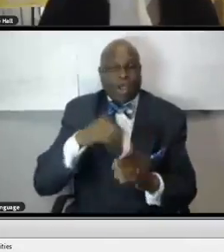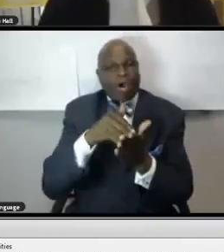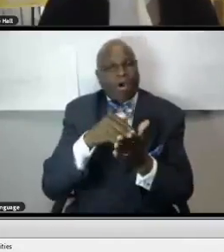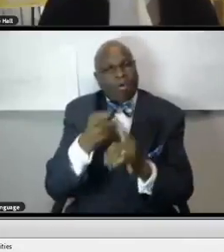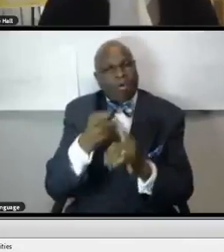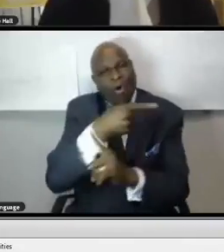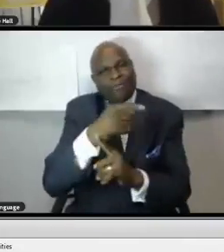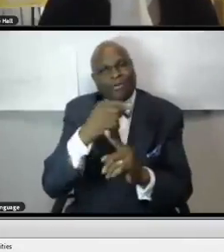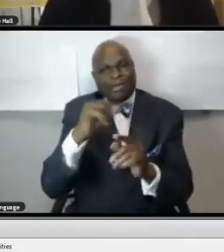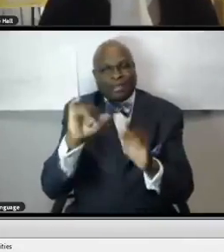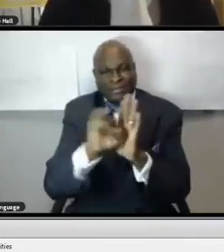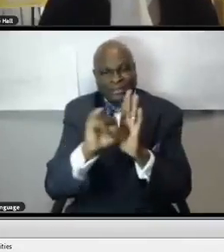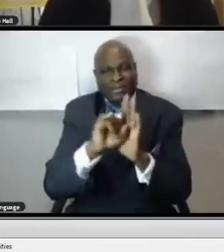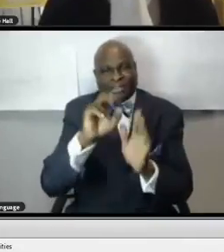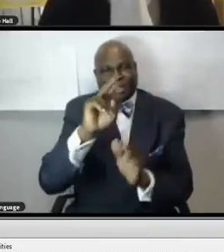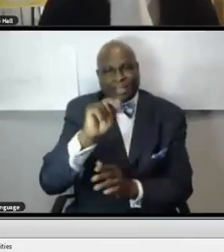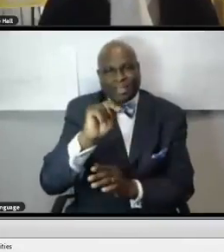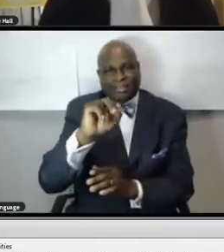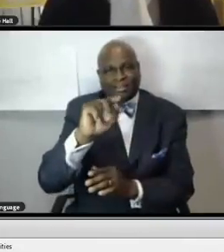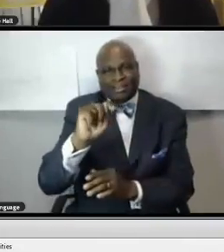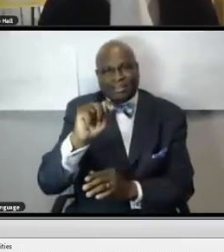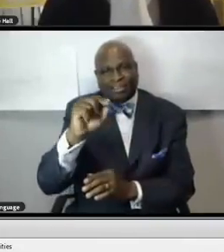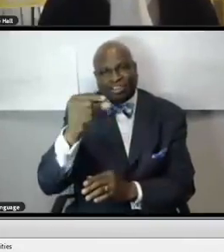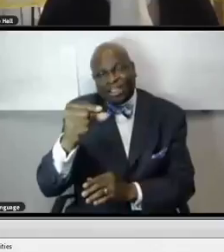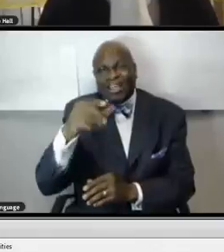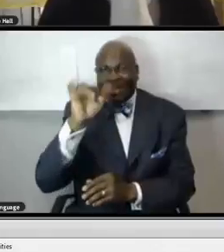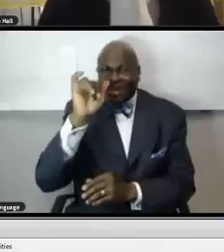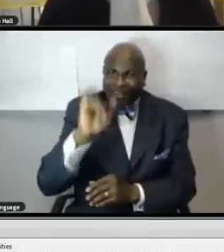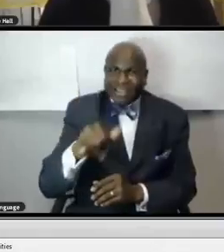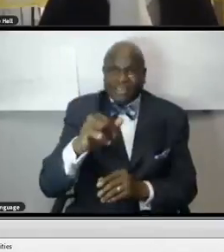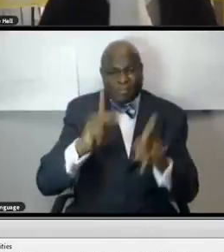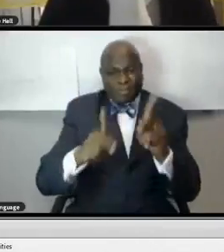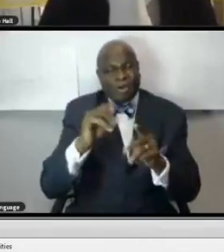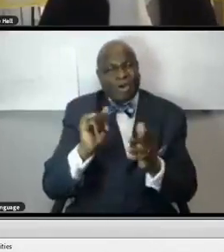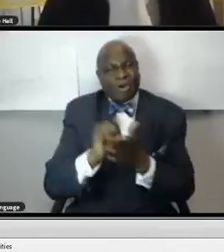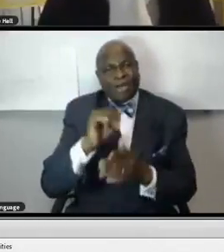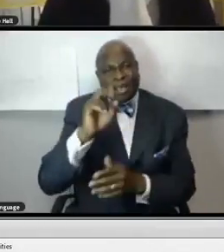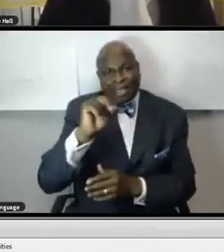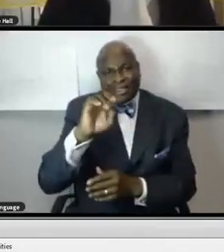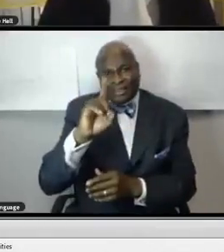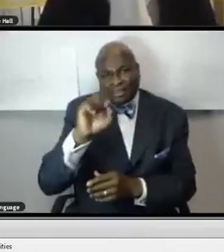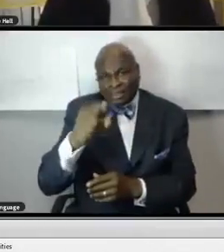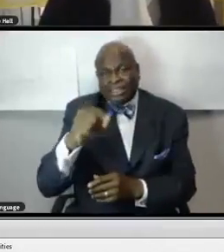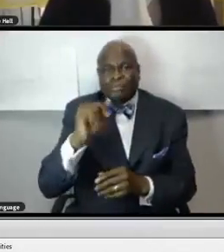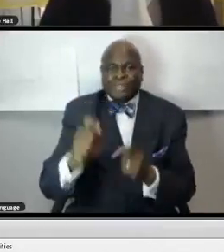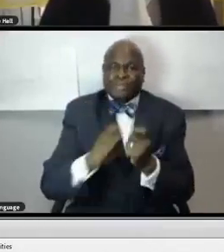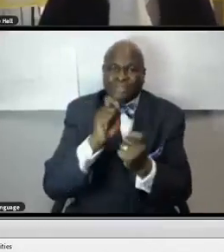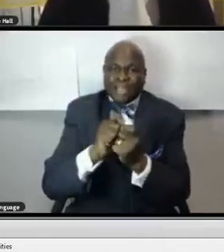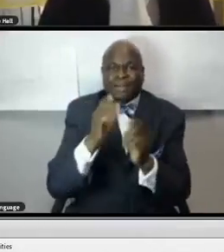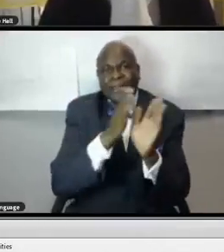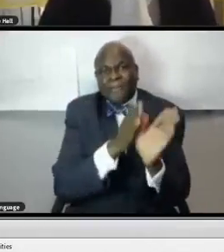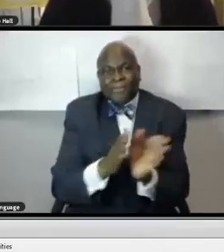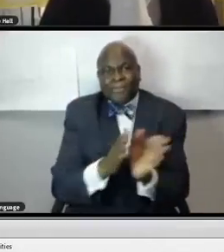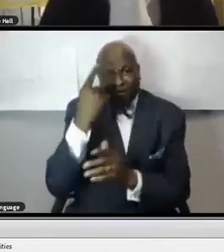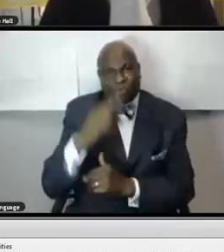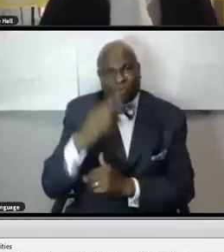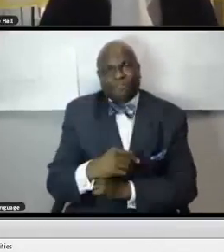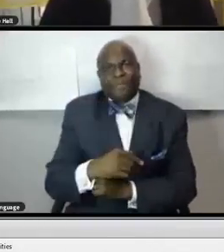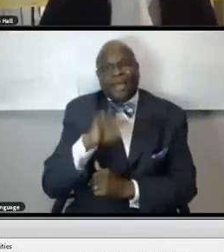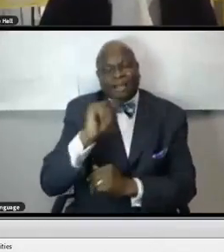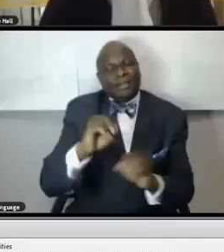target in the MDGs, that these were the people whom the MDGs were precisely designed for, and